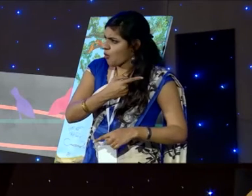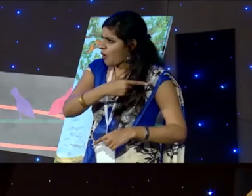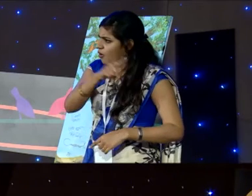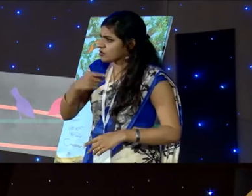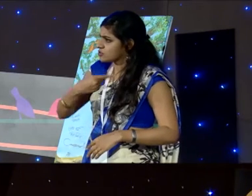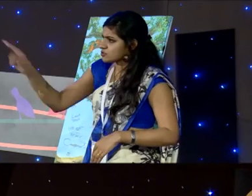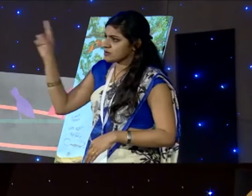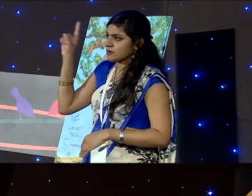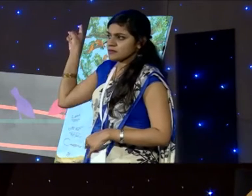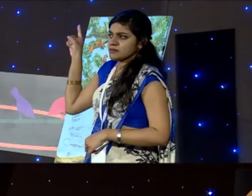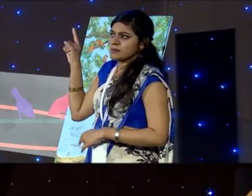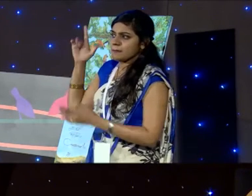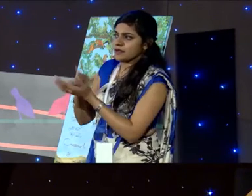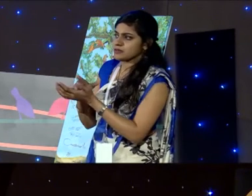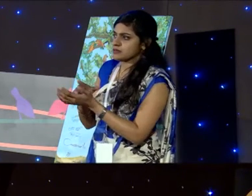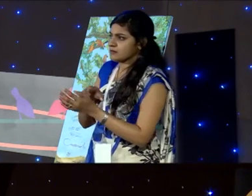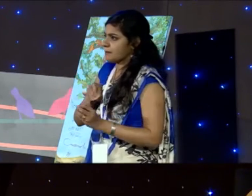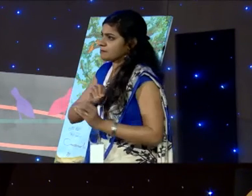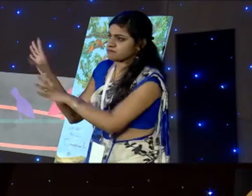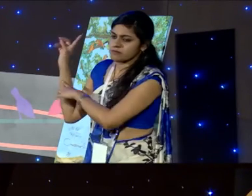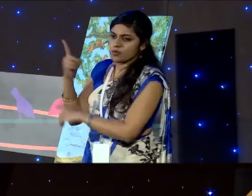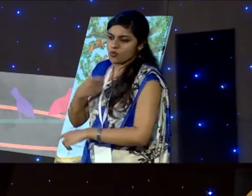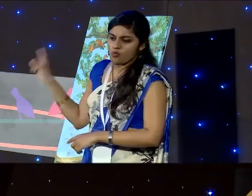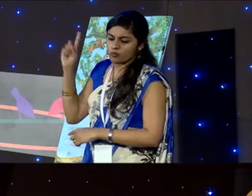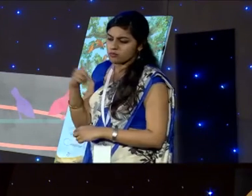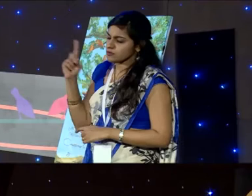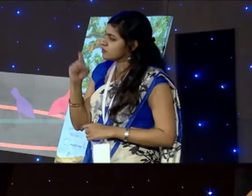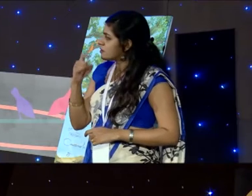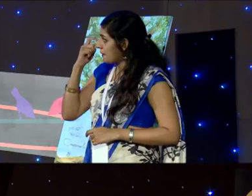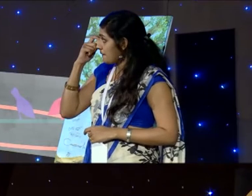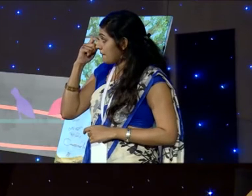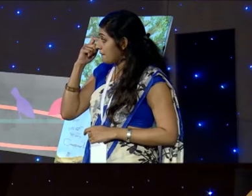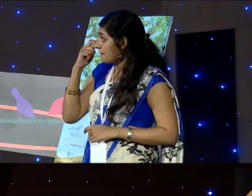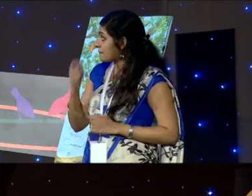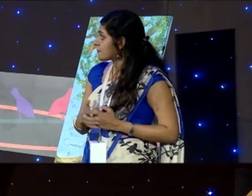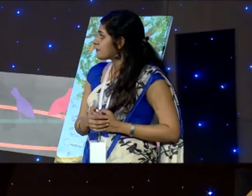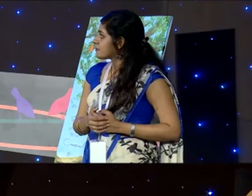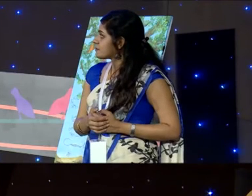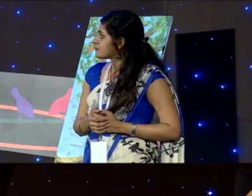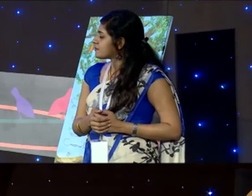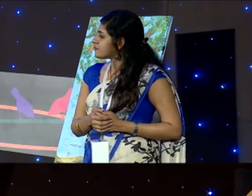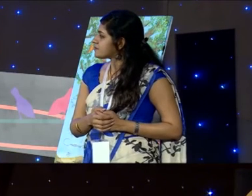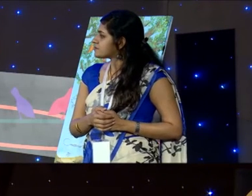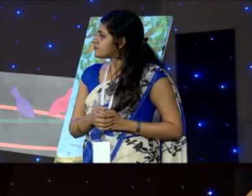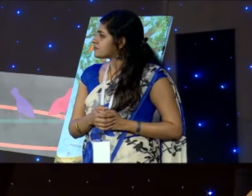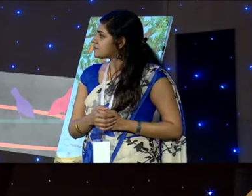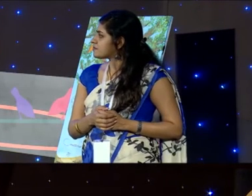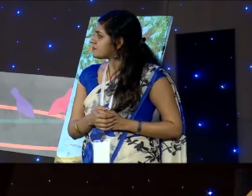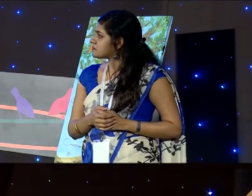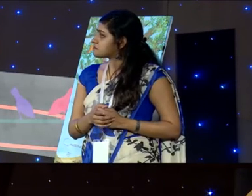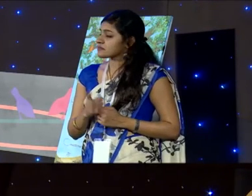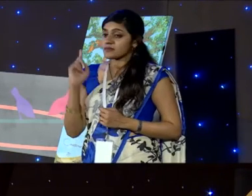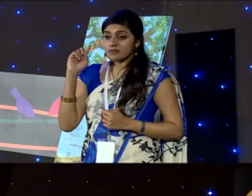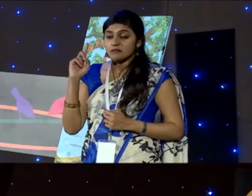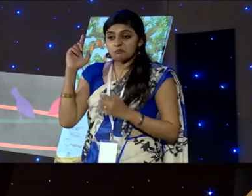euthanasia, and during the period of the Nazi regime, some 30,000 people with disabilities were killed